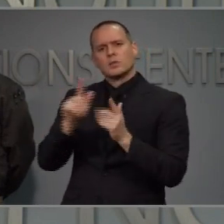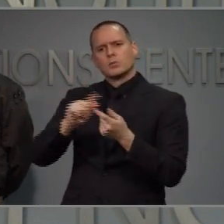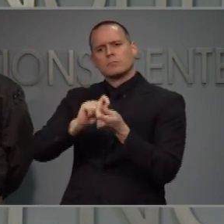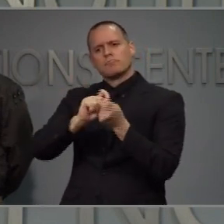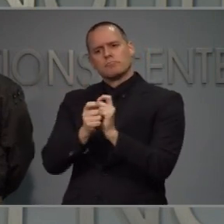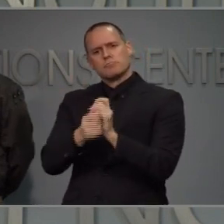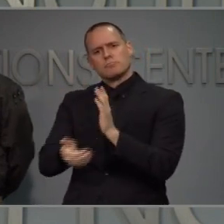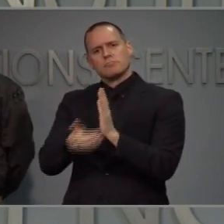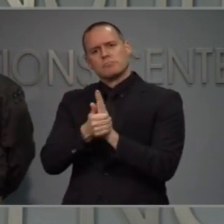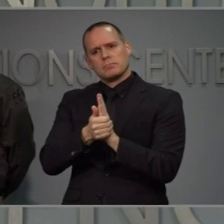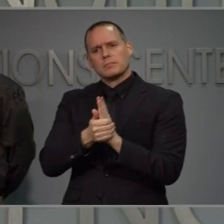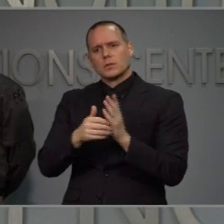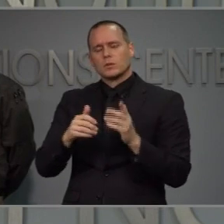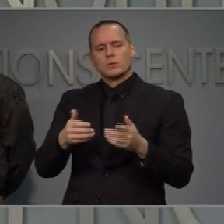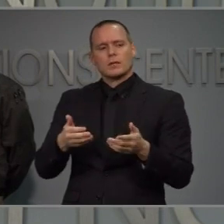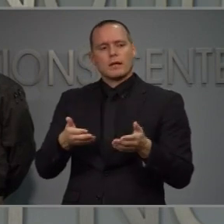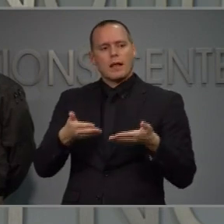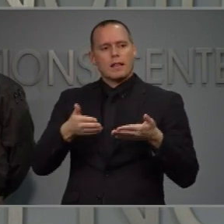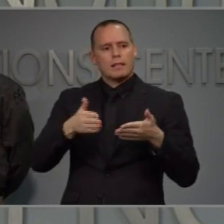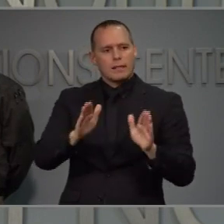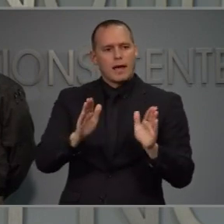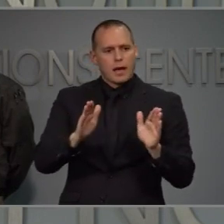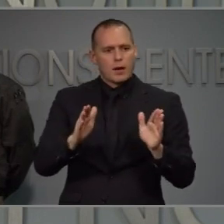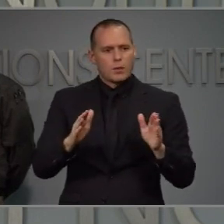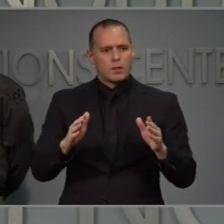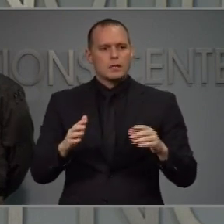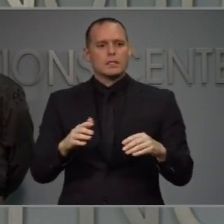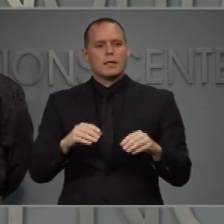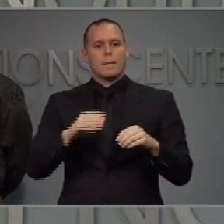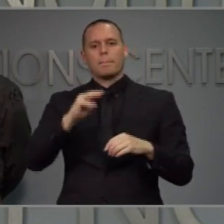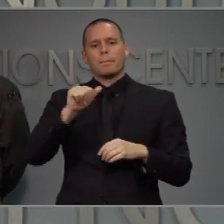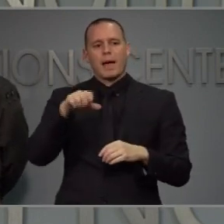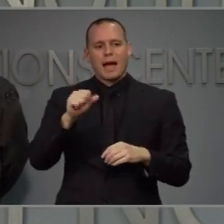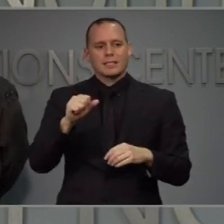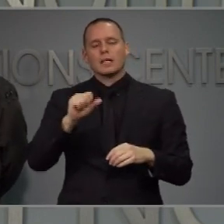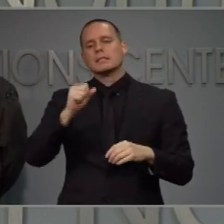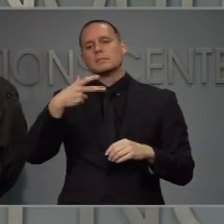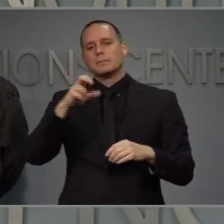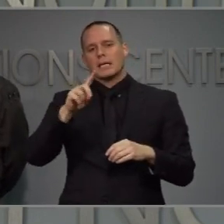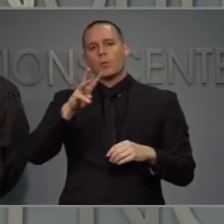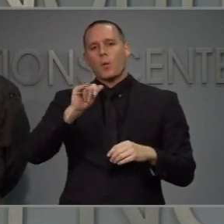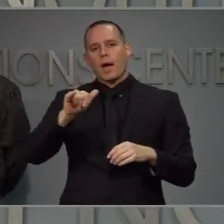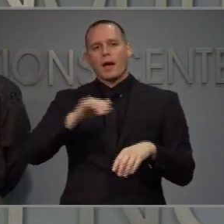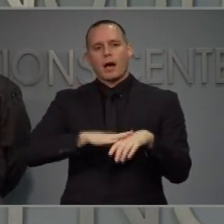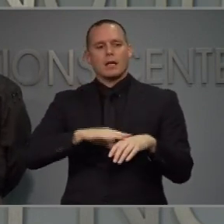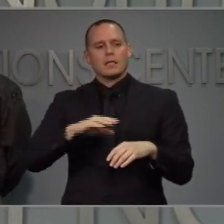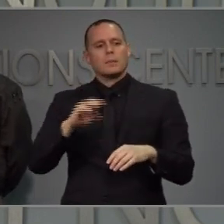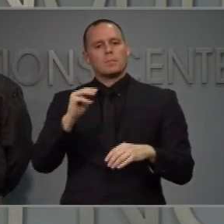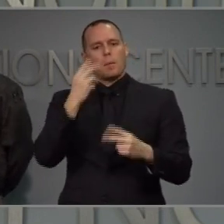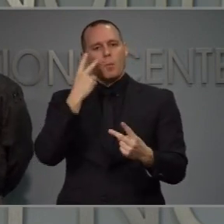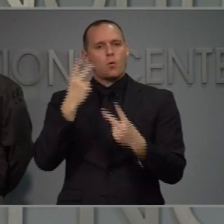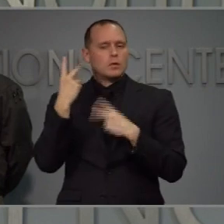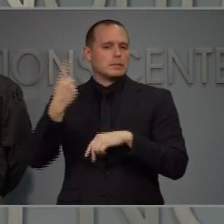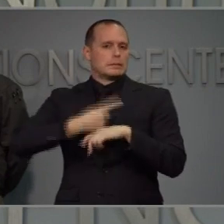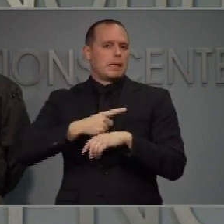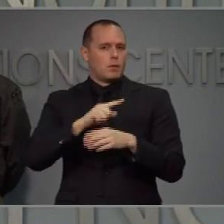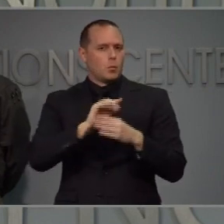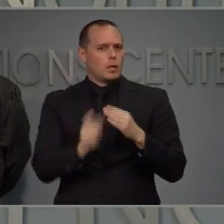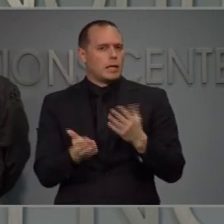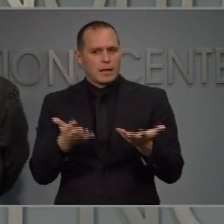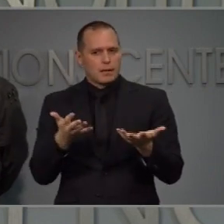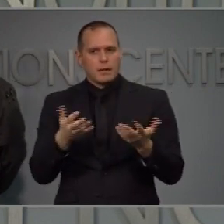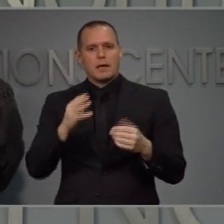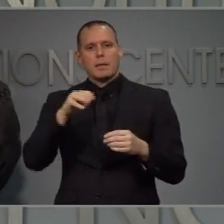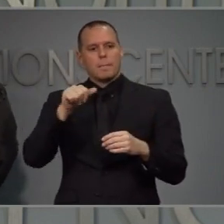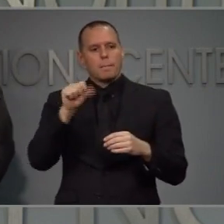to allow NASCAR to run a race without fans at Charlotte Motor Speedway on Memorial Day weekend. What's the latest on your decision to allow